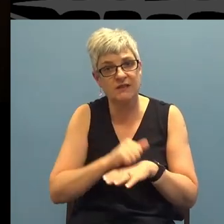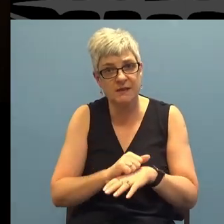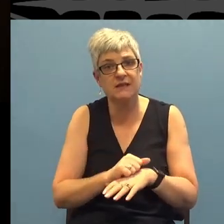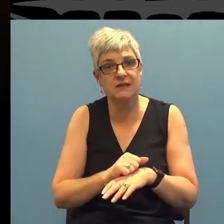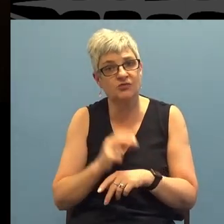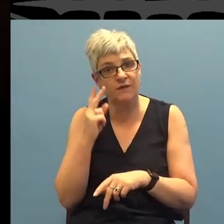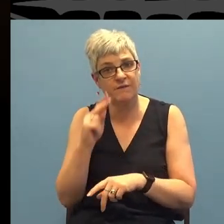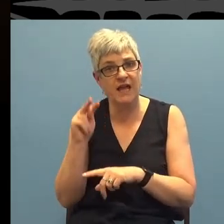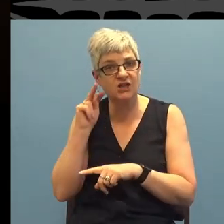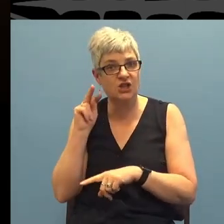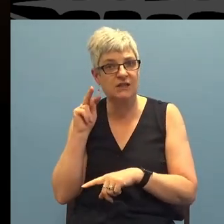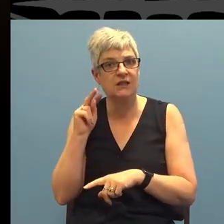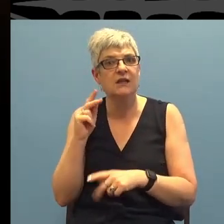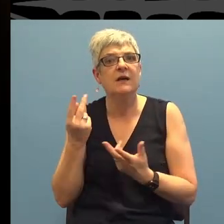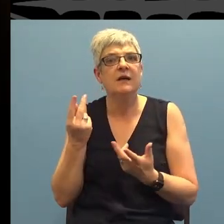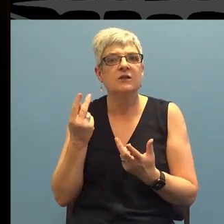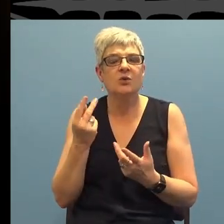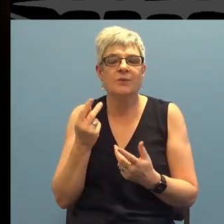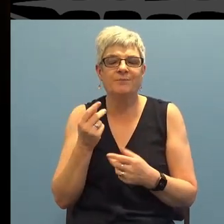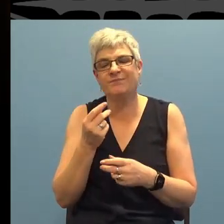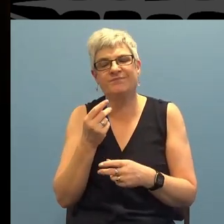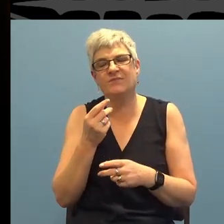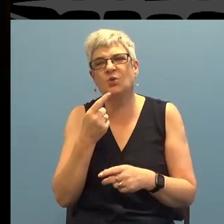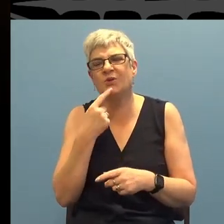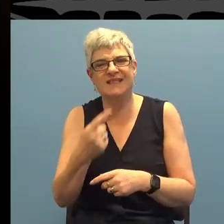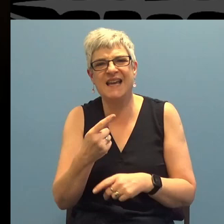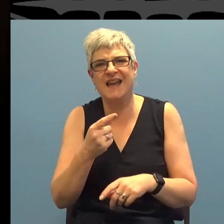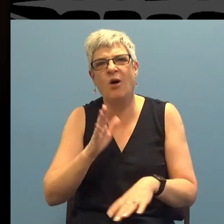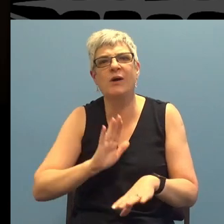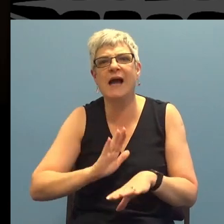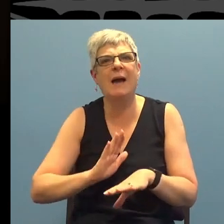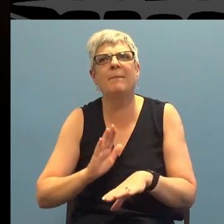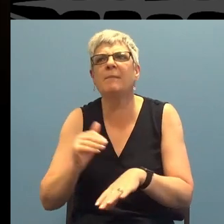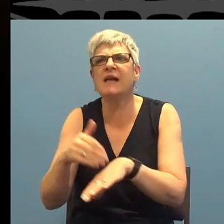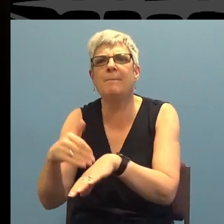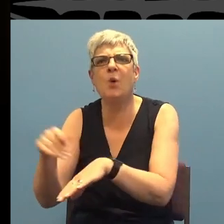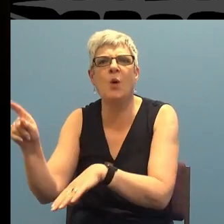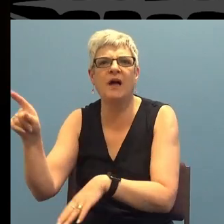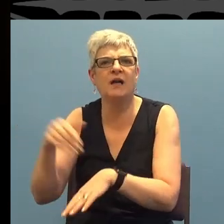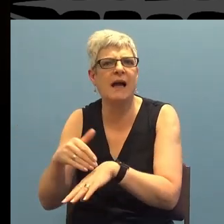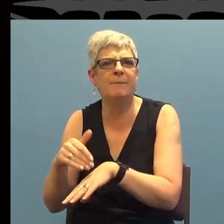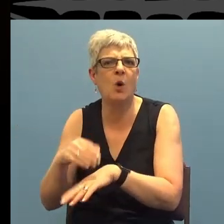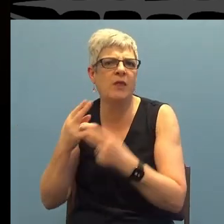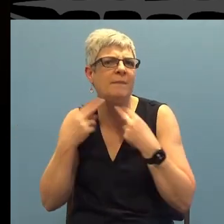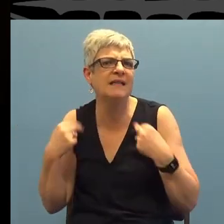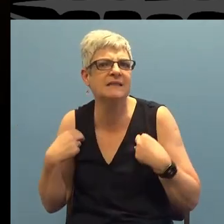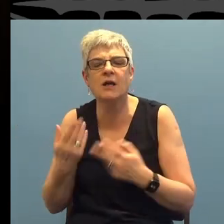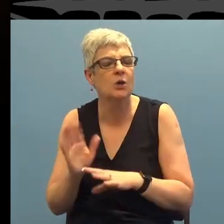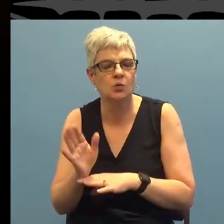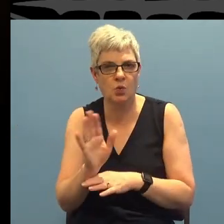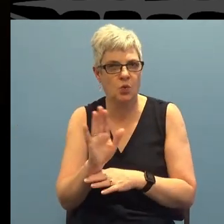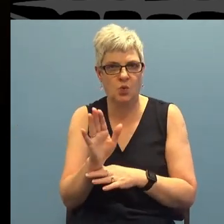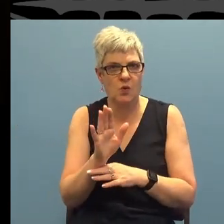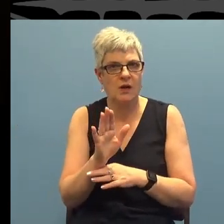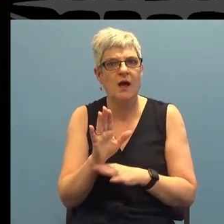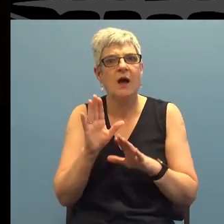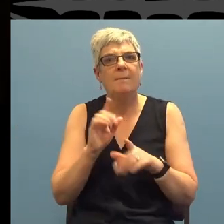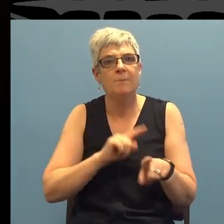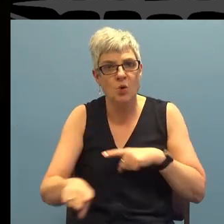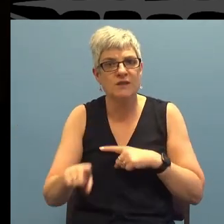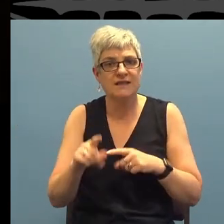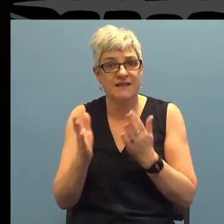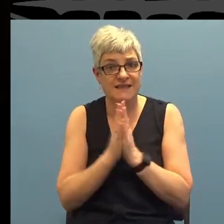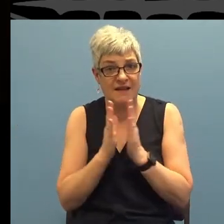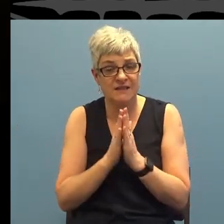oh no, I can't bother him, he's too busy with all these services. Because they're online, most of them have actually been finished and recorded by now.